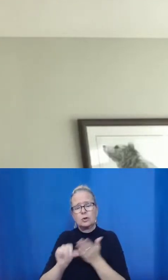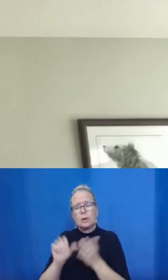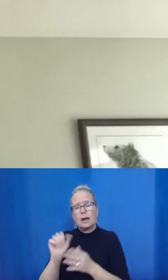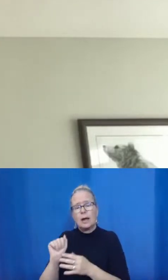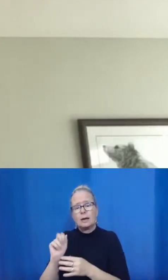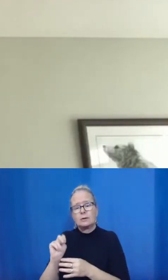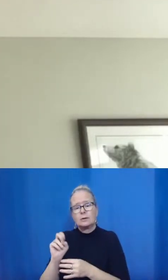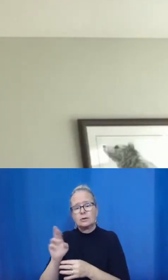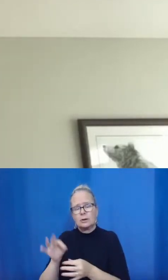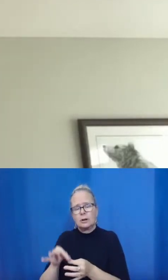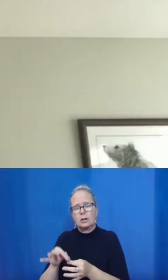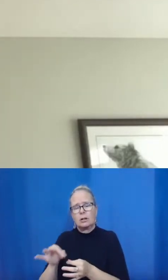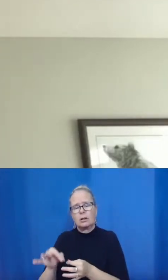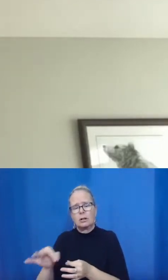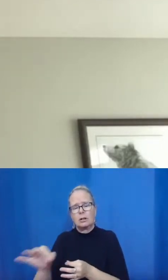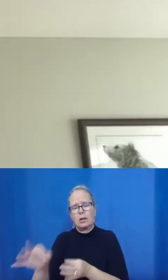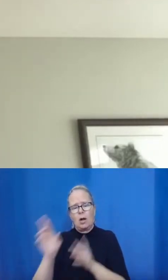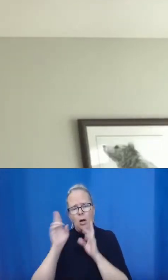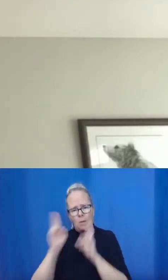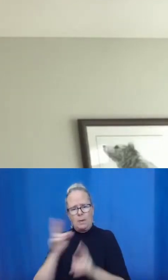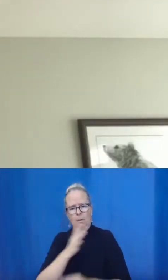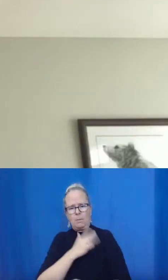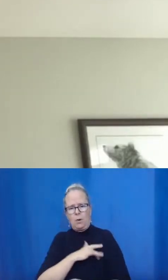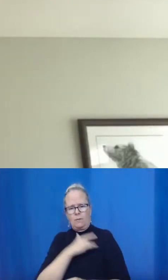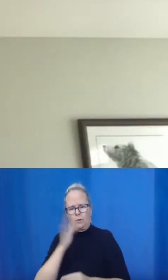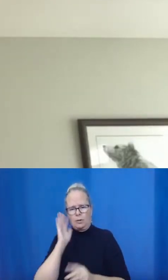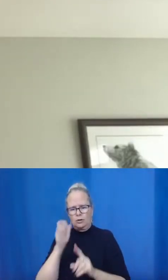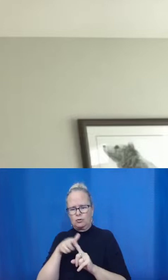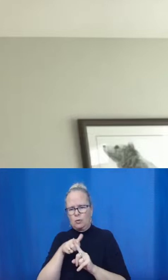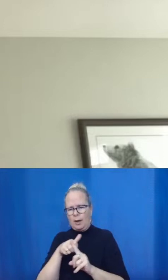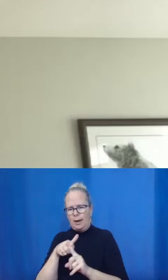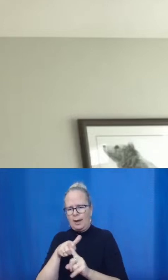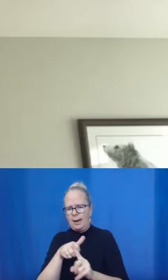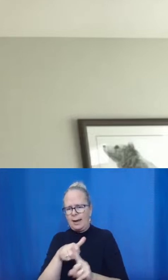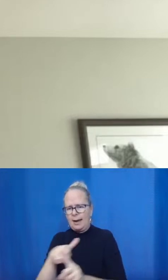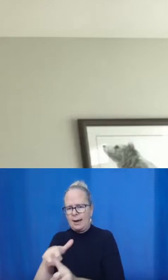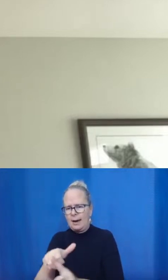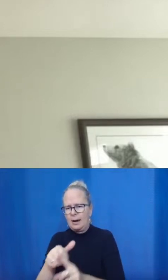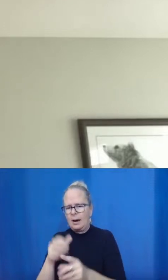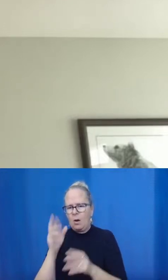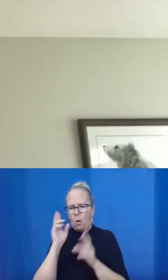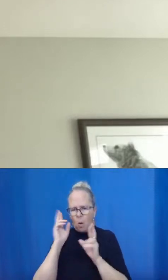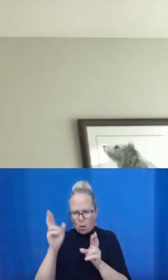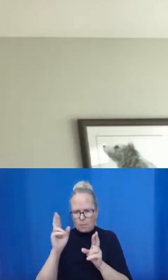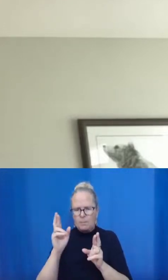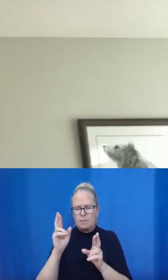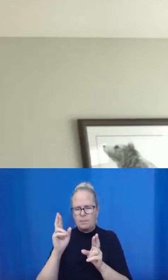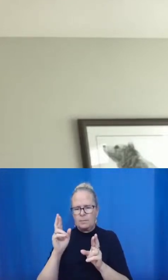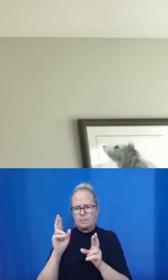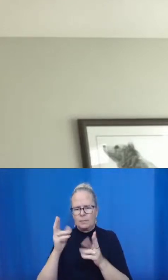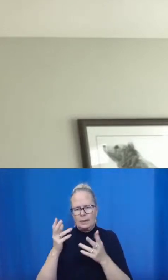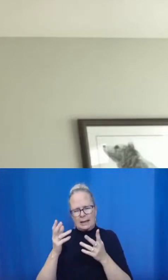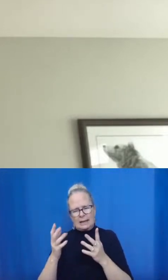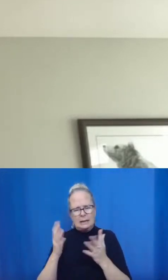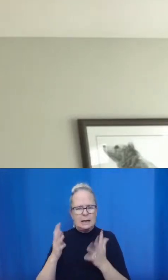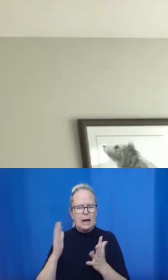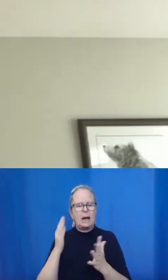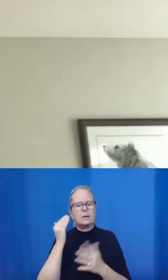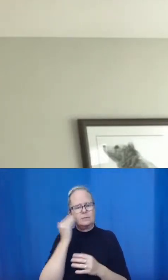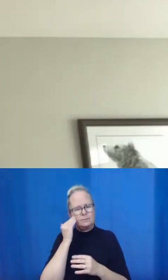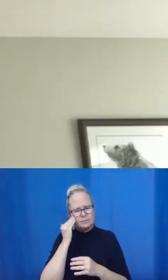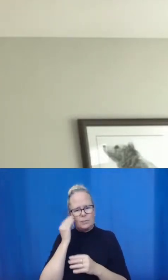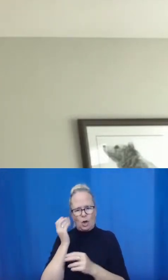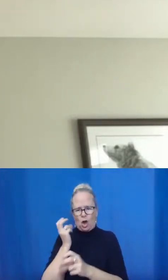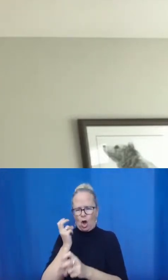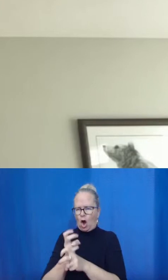information. And I think that there should be plans to ramp up screening going forward. And we did see that last year in many provinces, where after that initial first wave